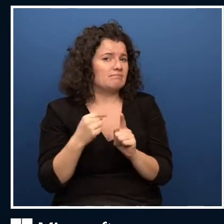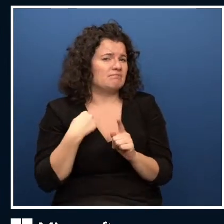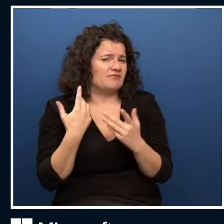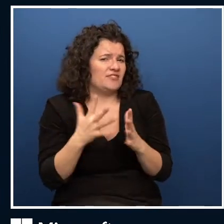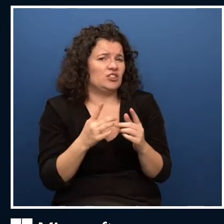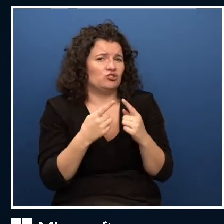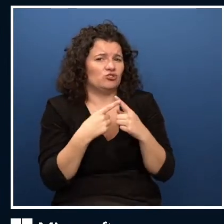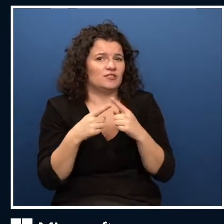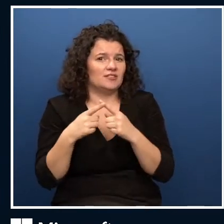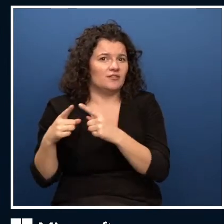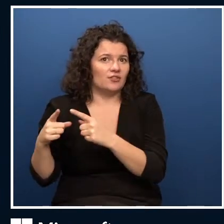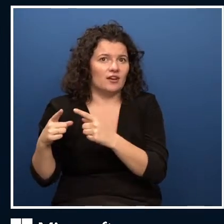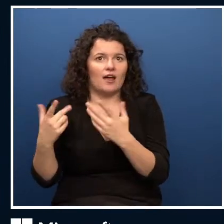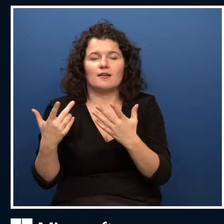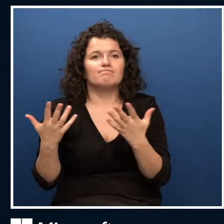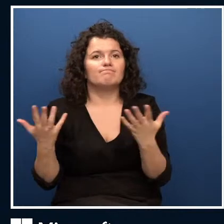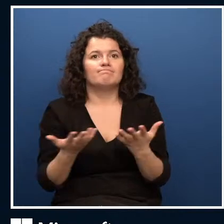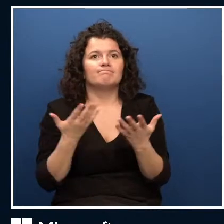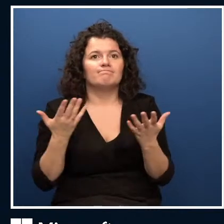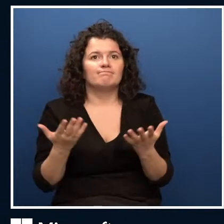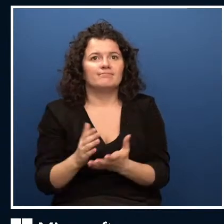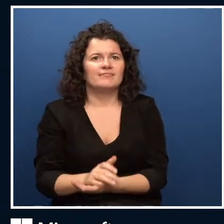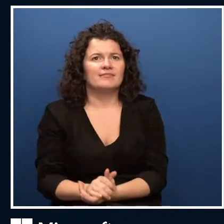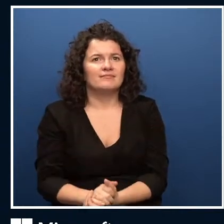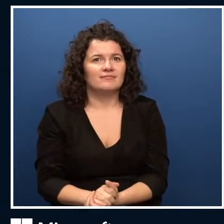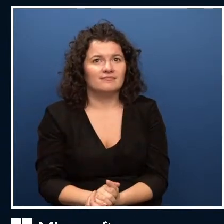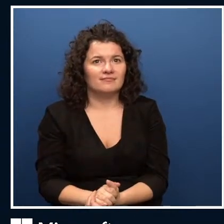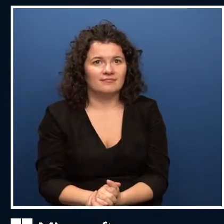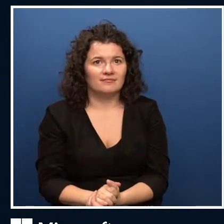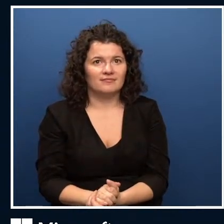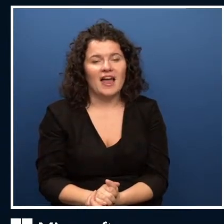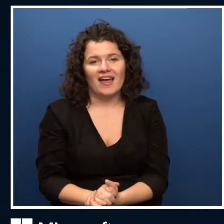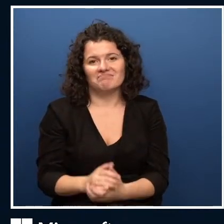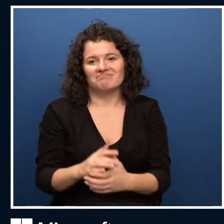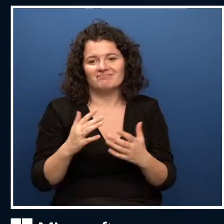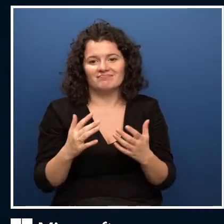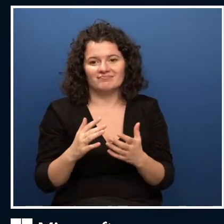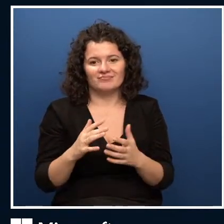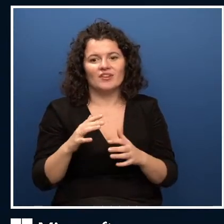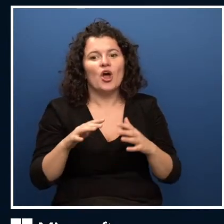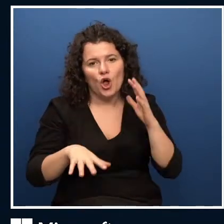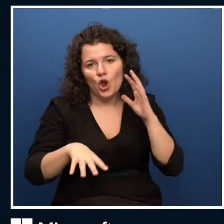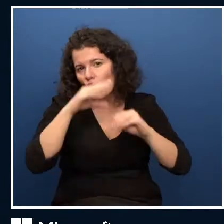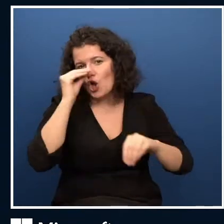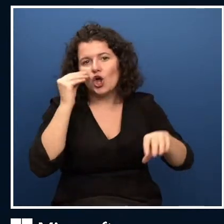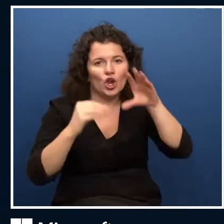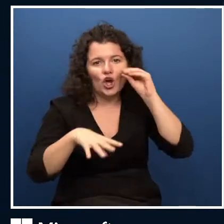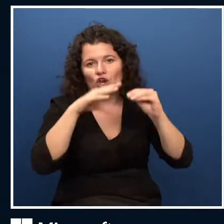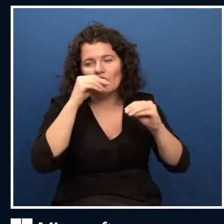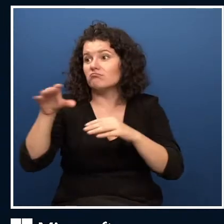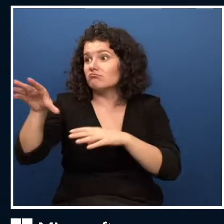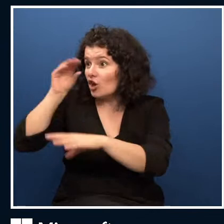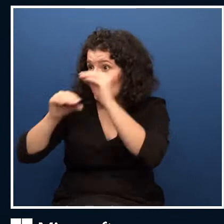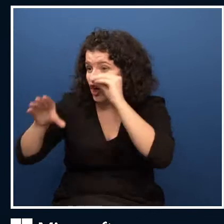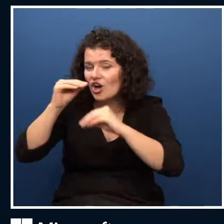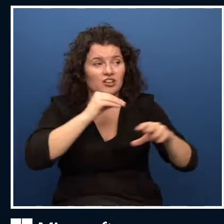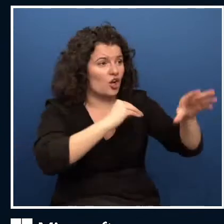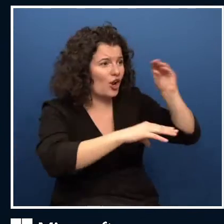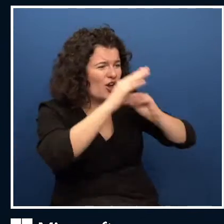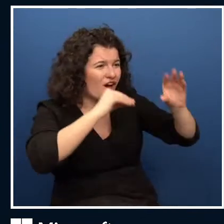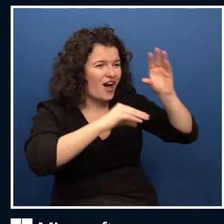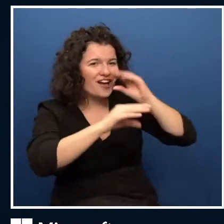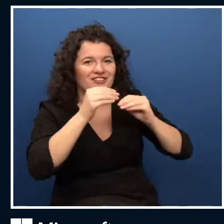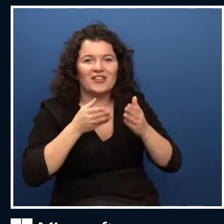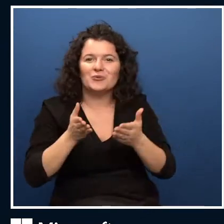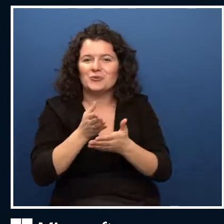blogs, and that has been my journey to how I got in and how I've learned so far. Yeah. Thank you. I noticed you